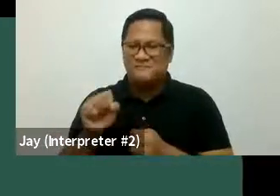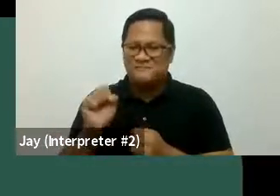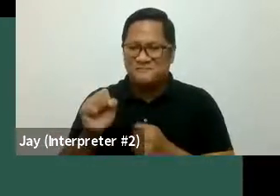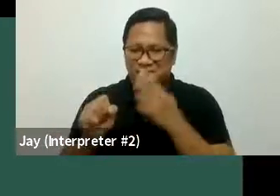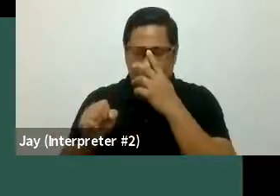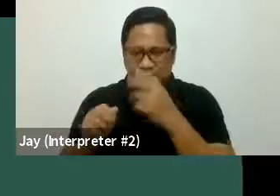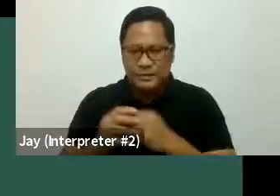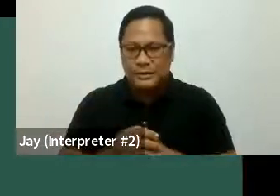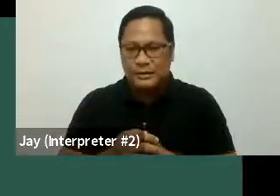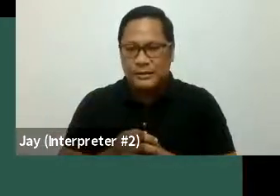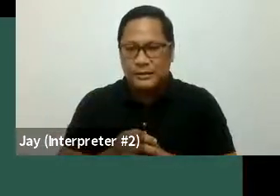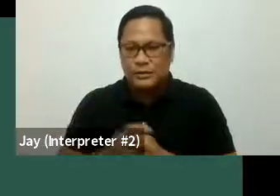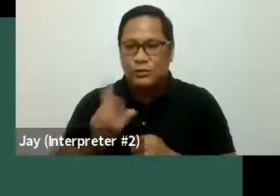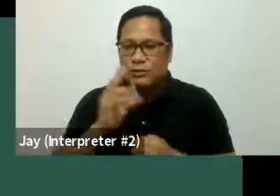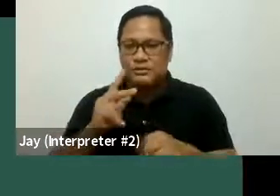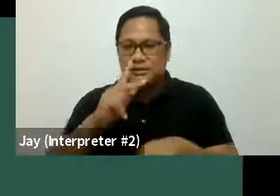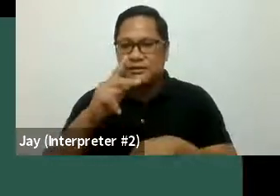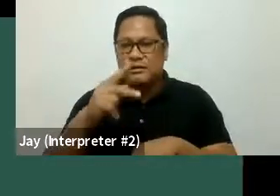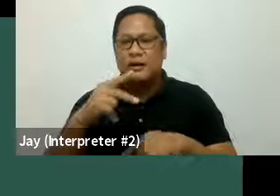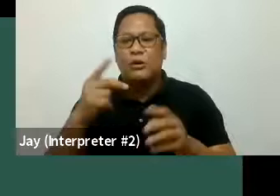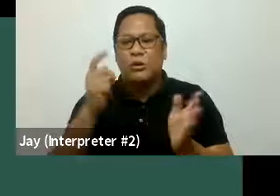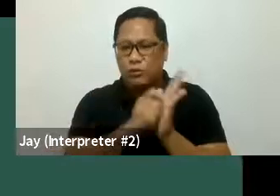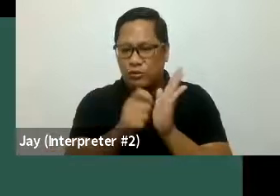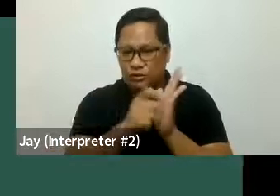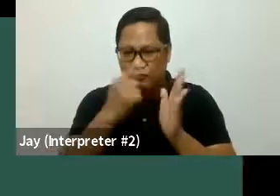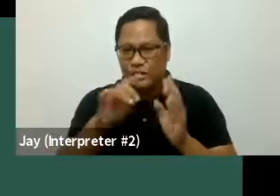who's the principal author of the UHC law.